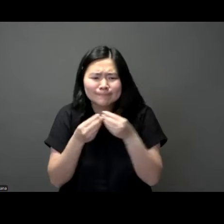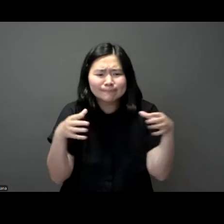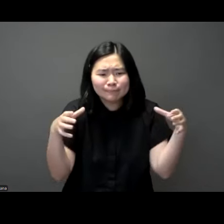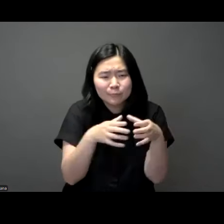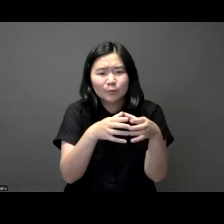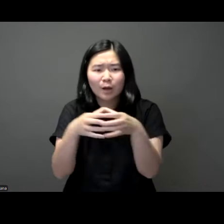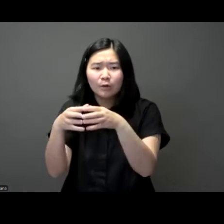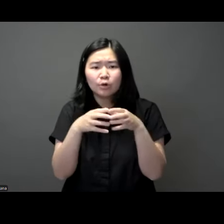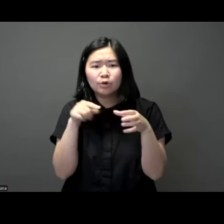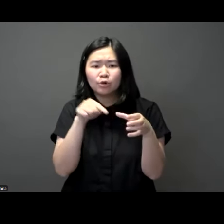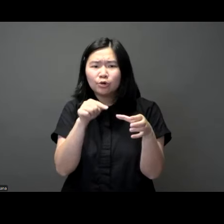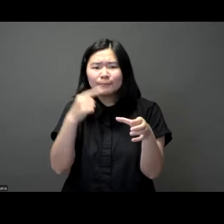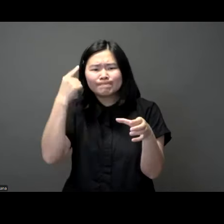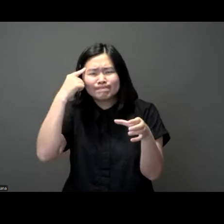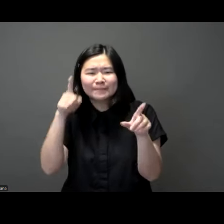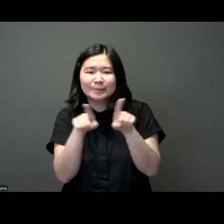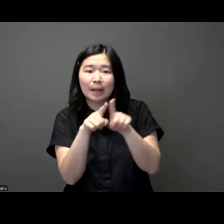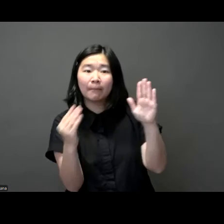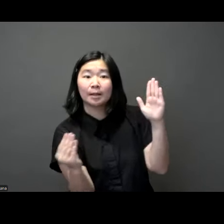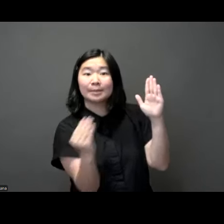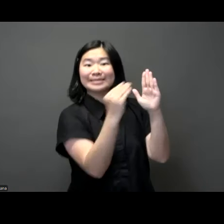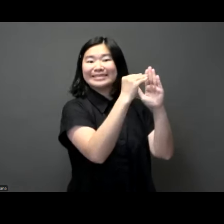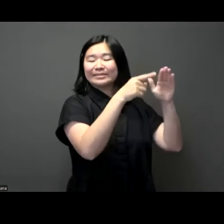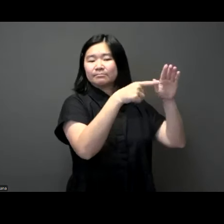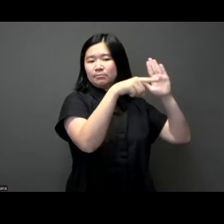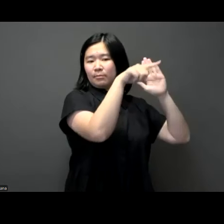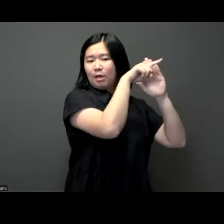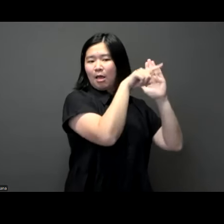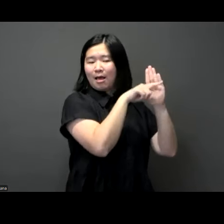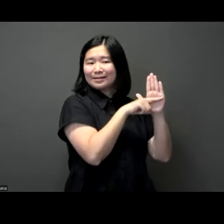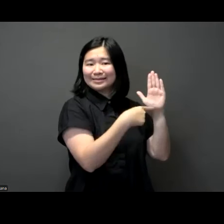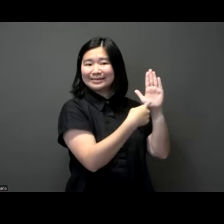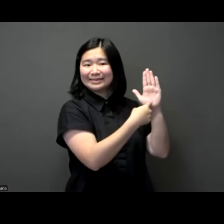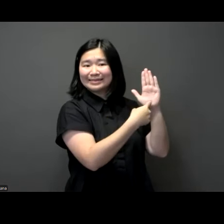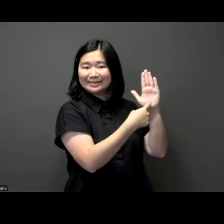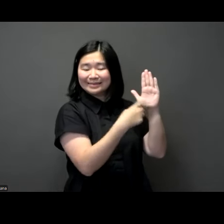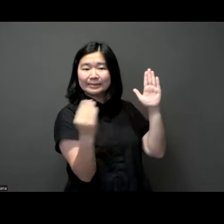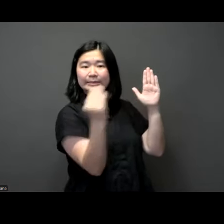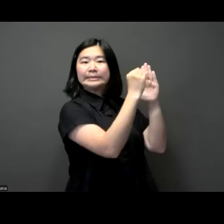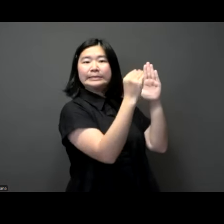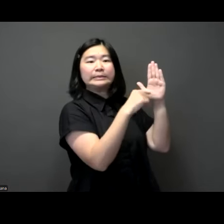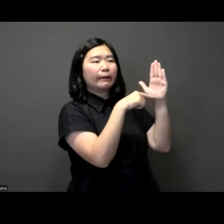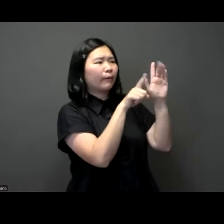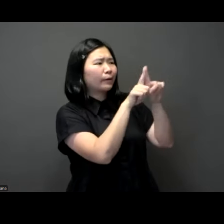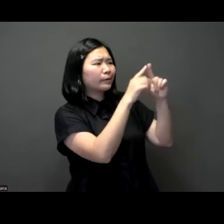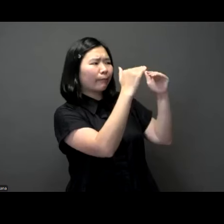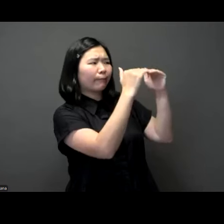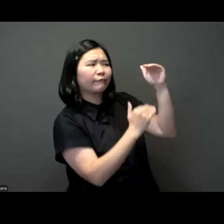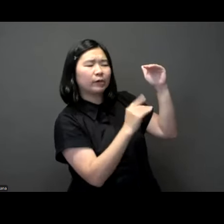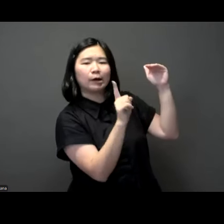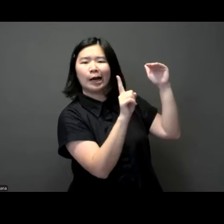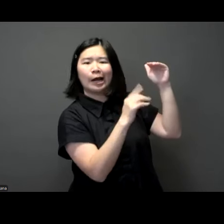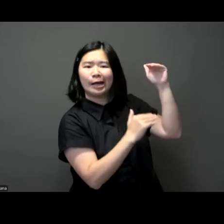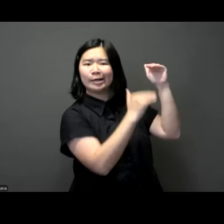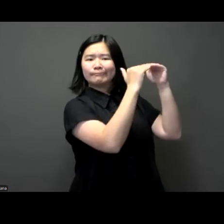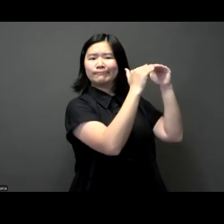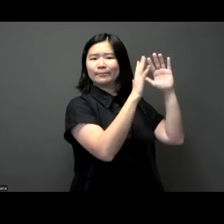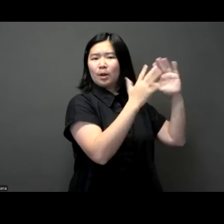to eliminate diseases are equitable and inclusive. But furthermore, we also not just need to